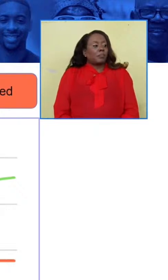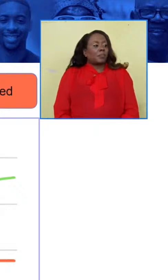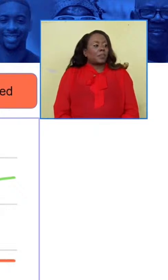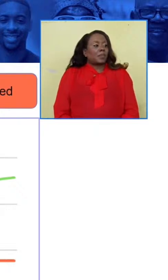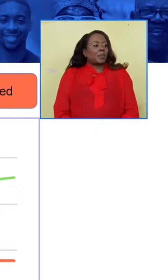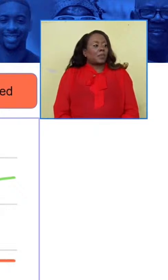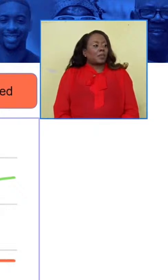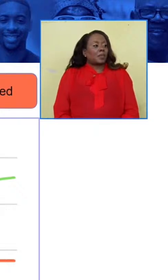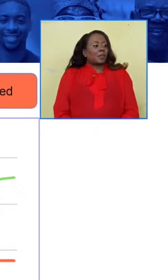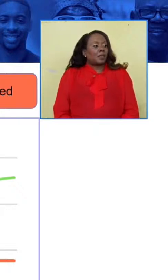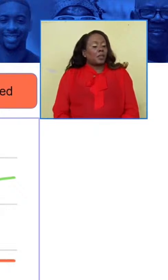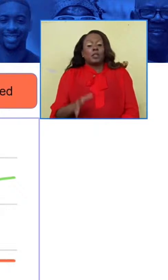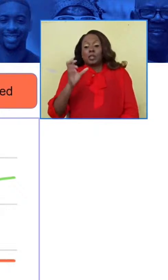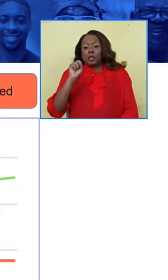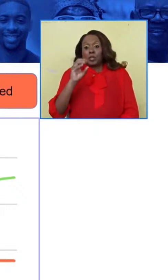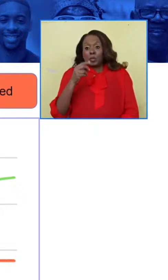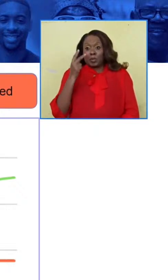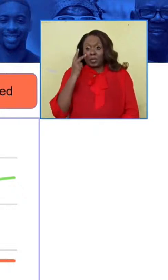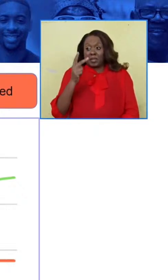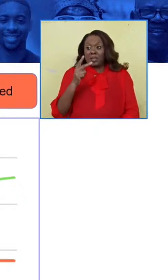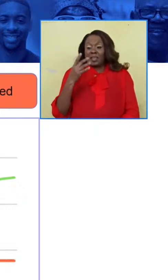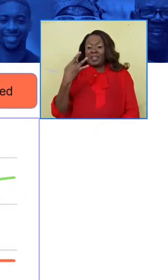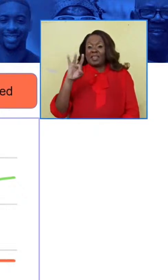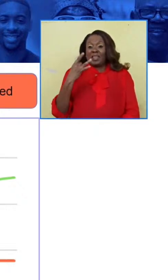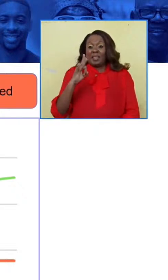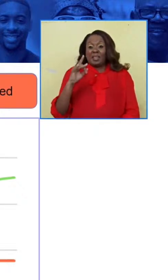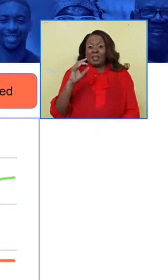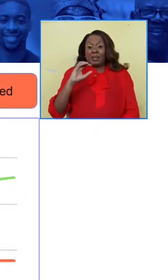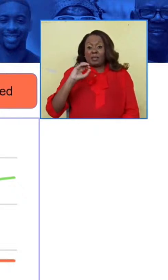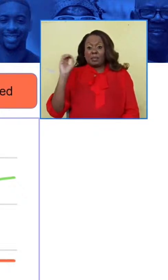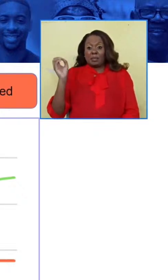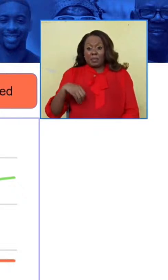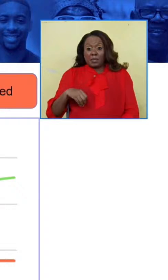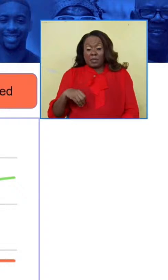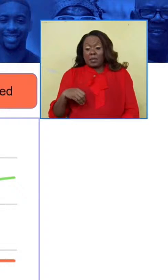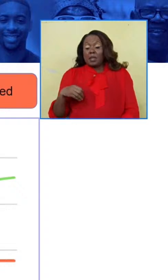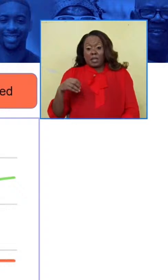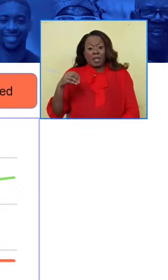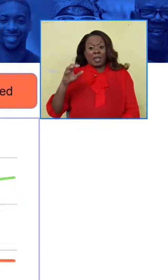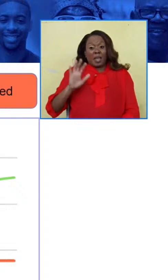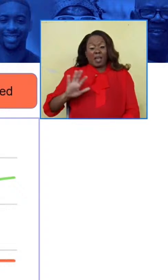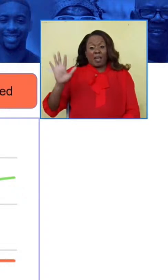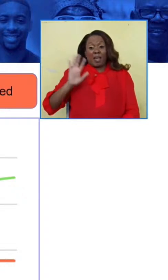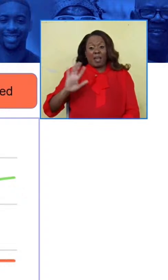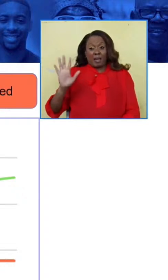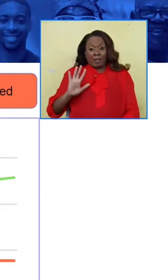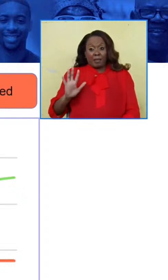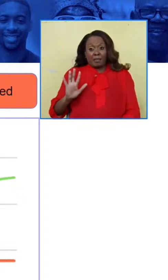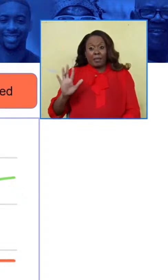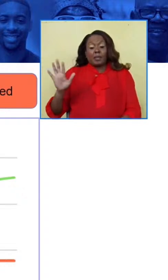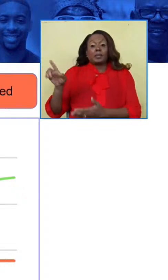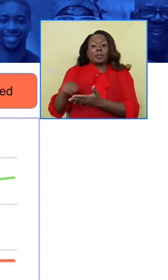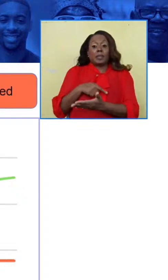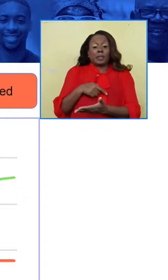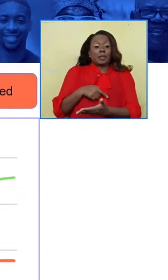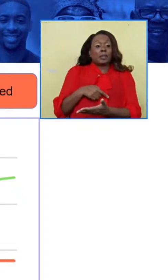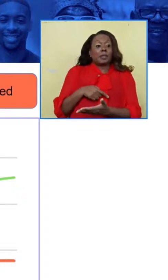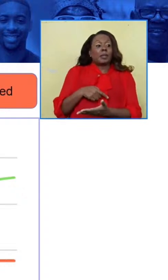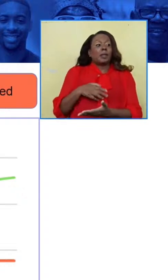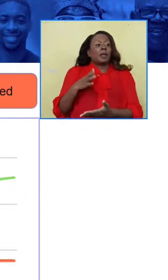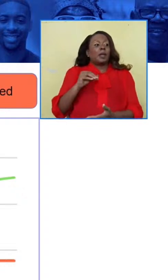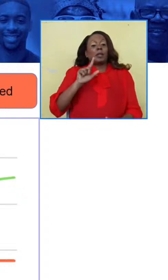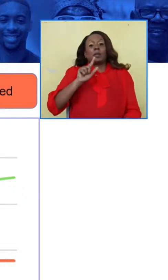by 6%. So 18% average coming in, about 24% going out. So there's a gap